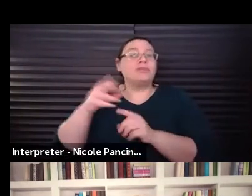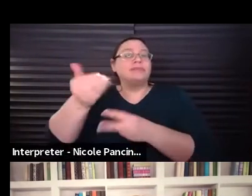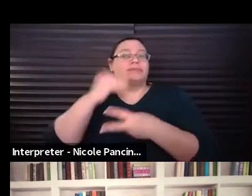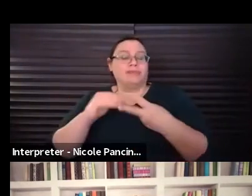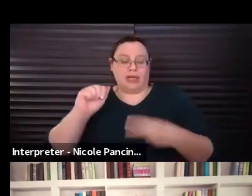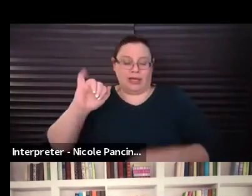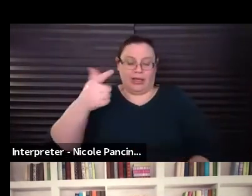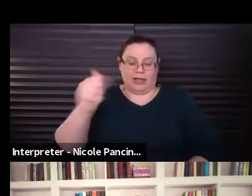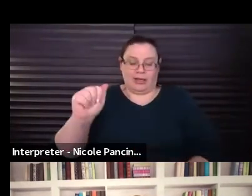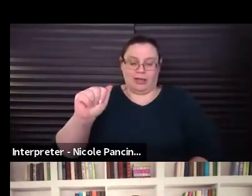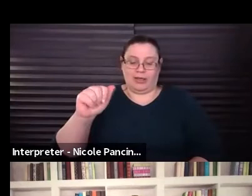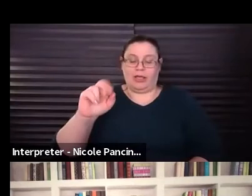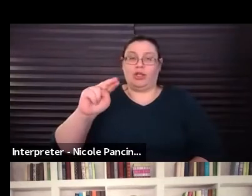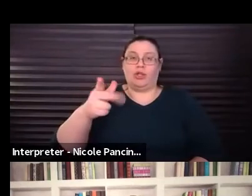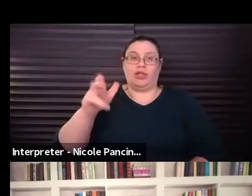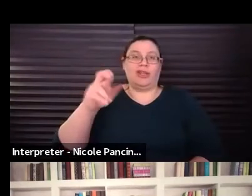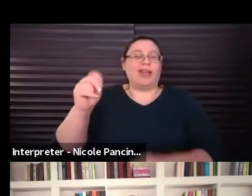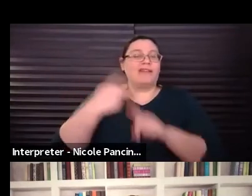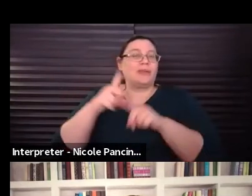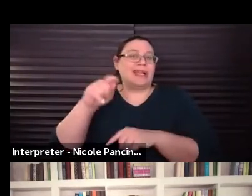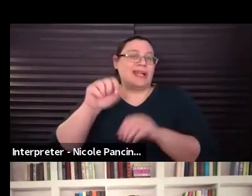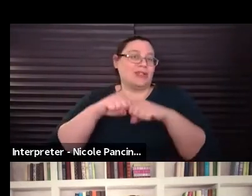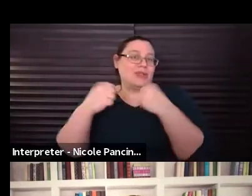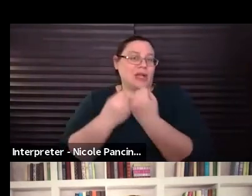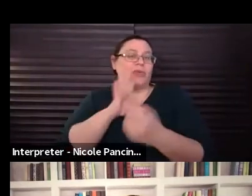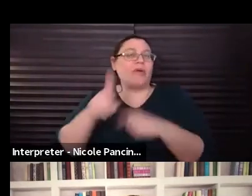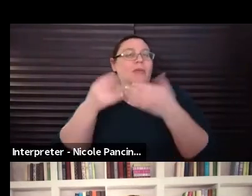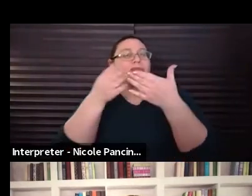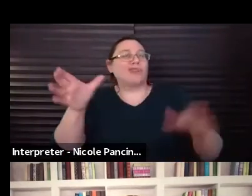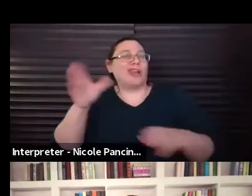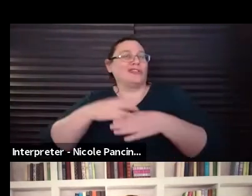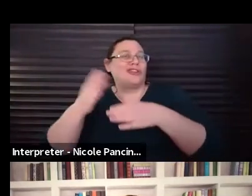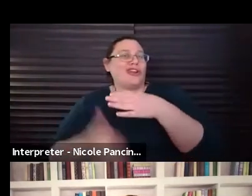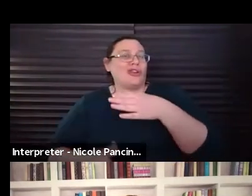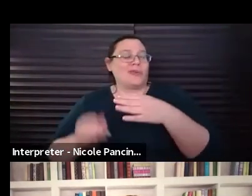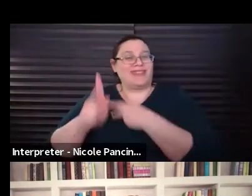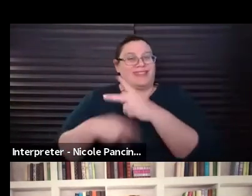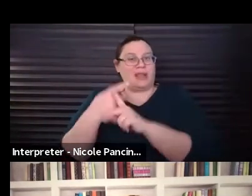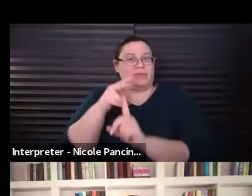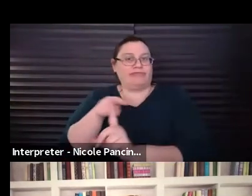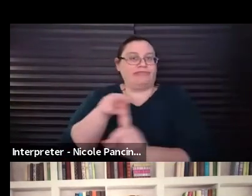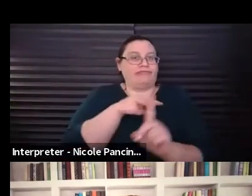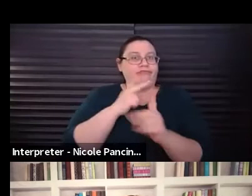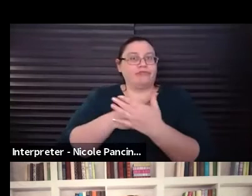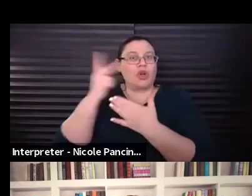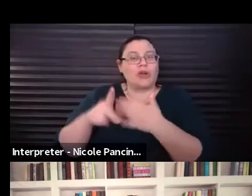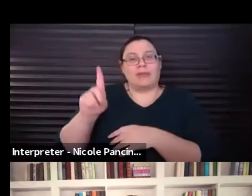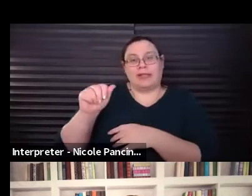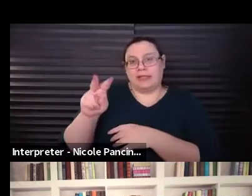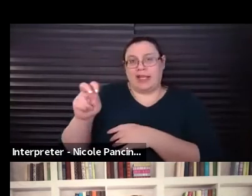Futures Initiative at Data and Society, who's going to discuss the broader consequences of the types of surveillance programs that Dave discussed in